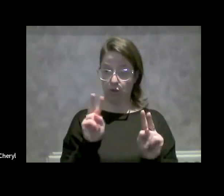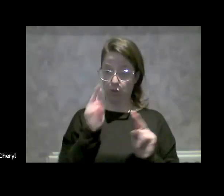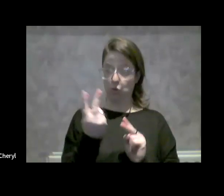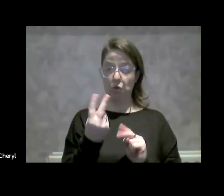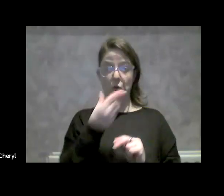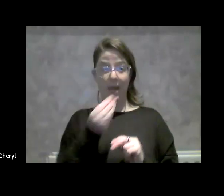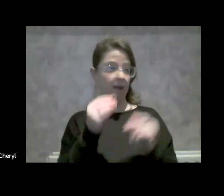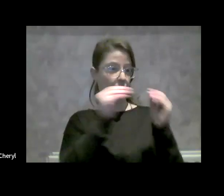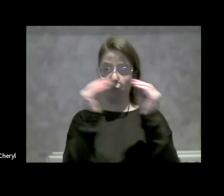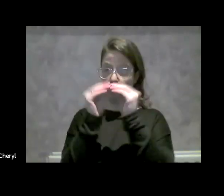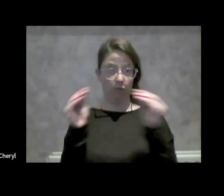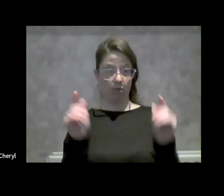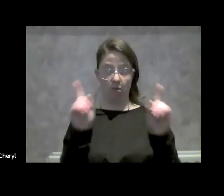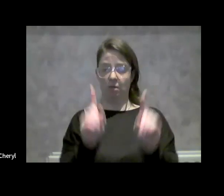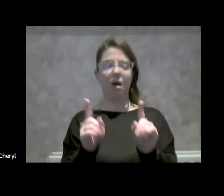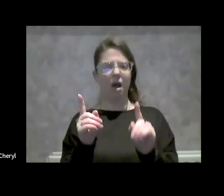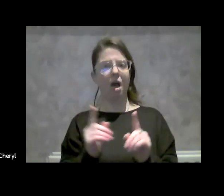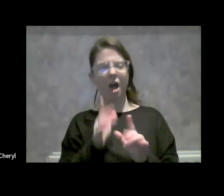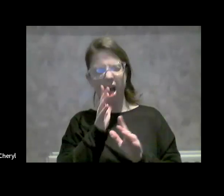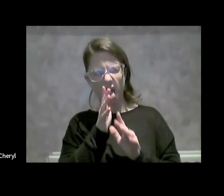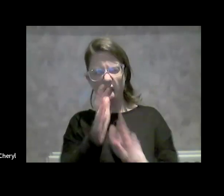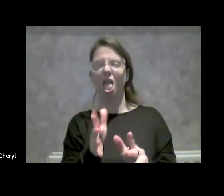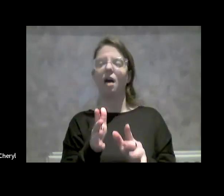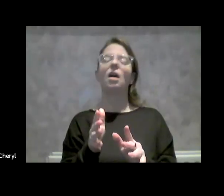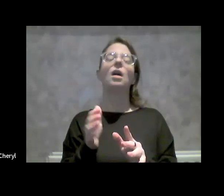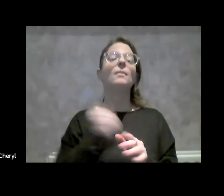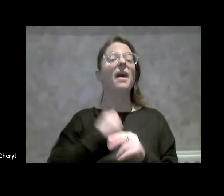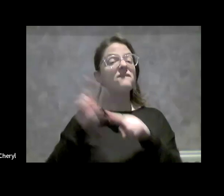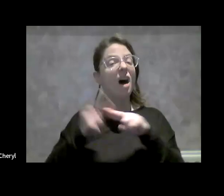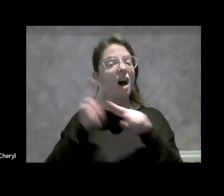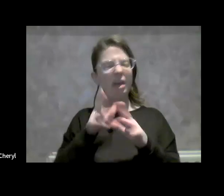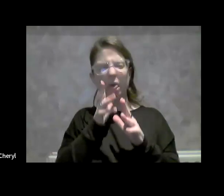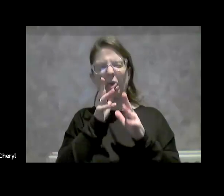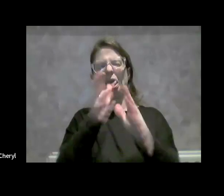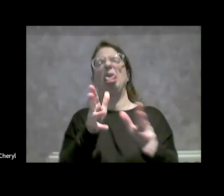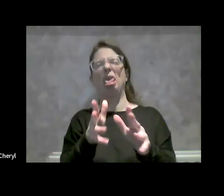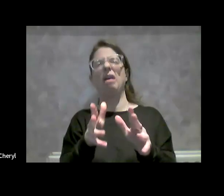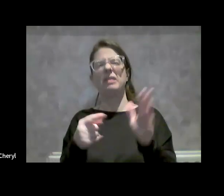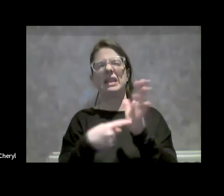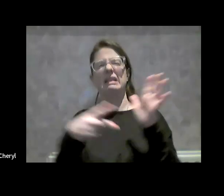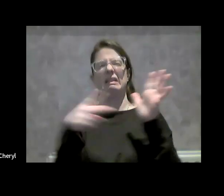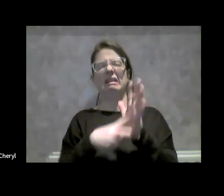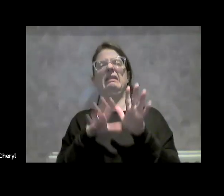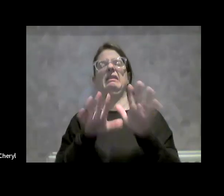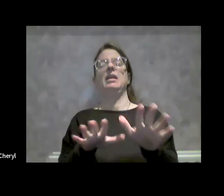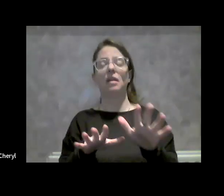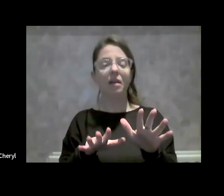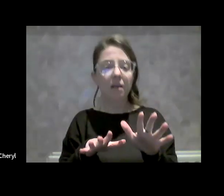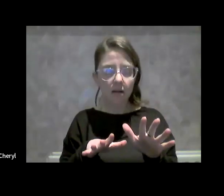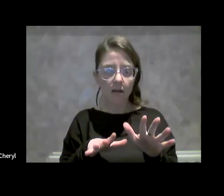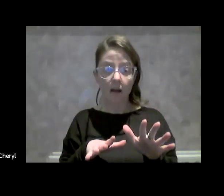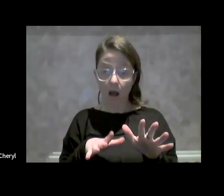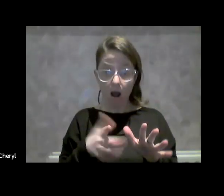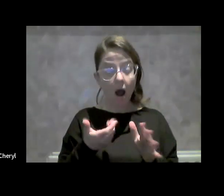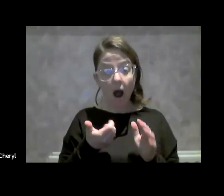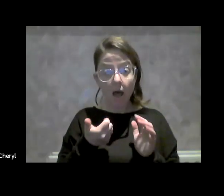on Hollyoaks and hearing the disgust rise in my loving father's throat in a splutter, and the panicked putter of